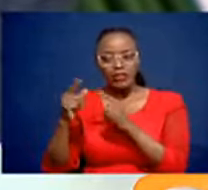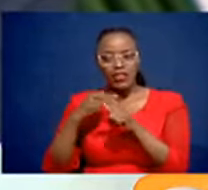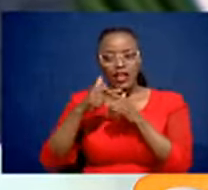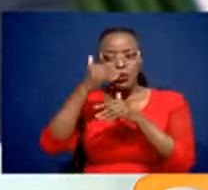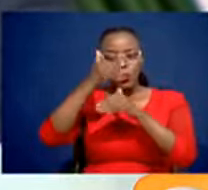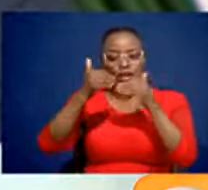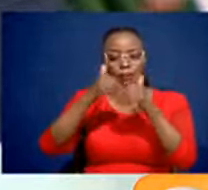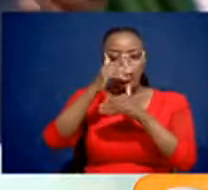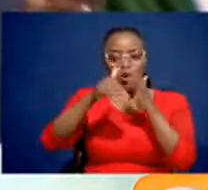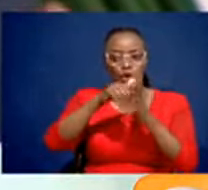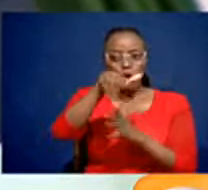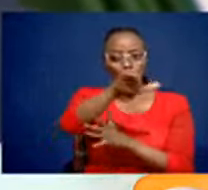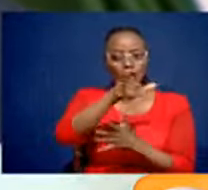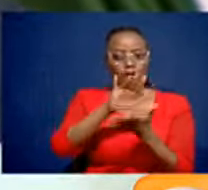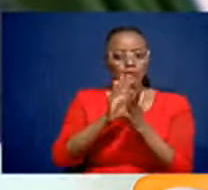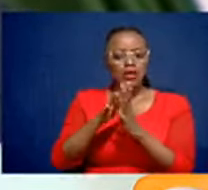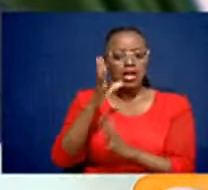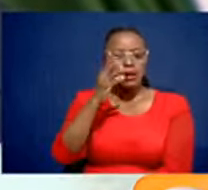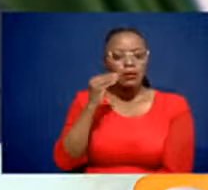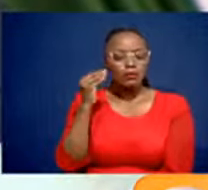hii mahali yote ikae mzuri.